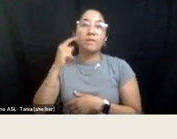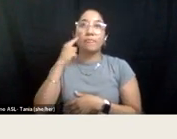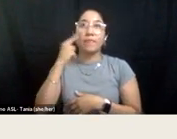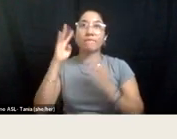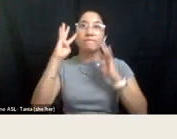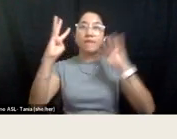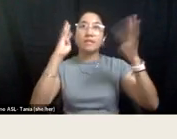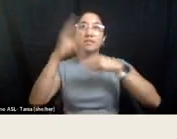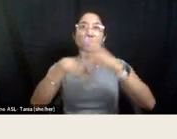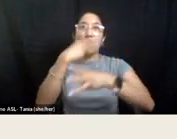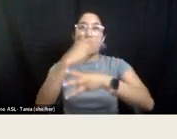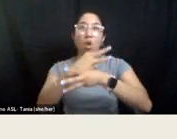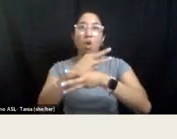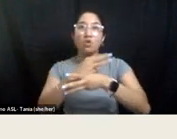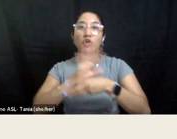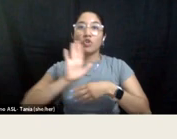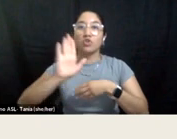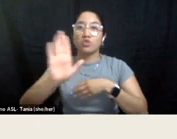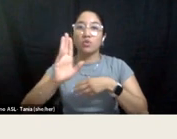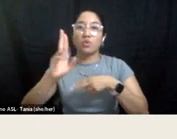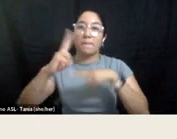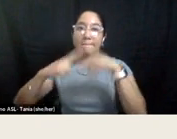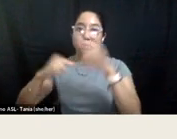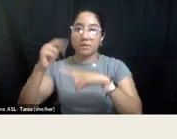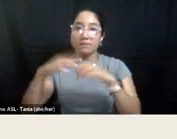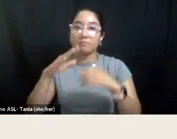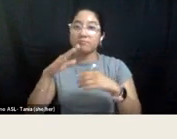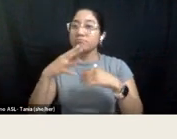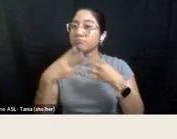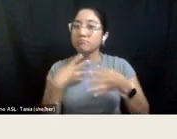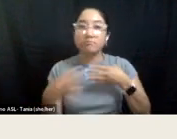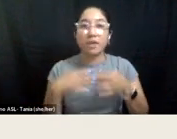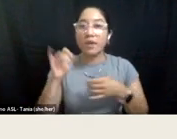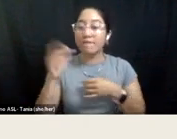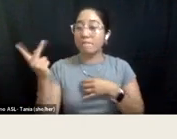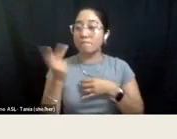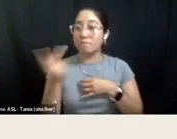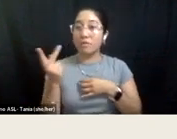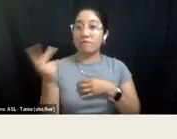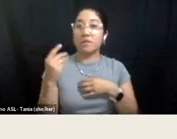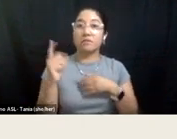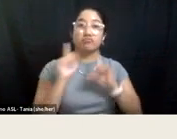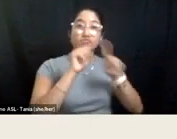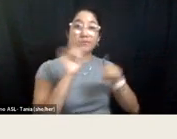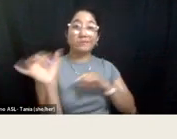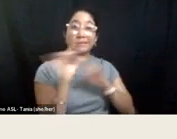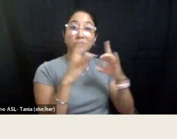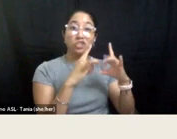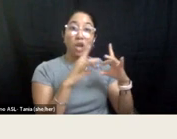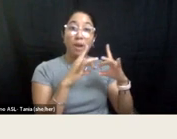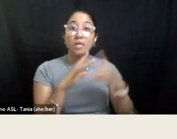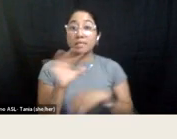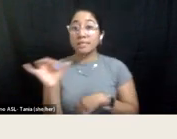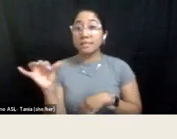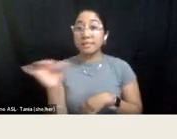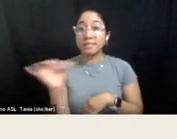you're world building. It does not matter if you and I both go sit in the same Starbucks, we will not write the same play, even if we're writing about the same characters,